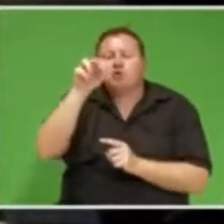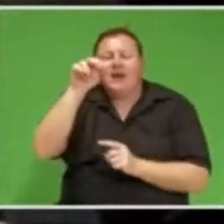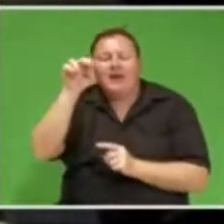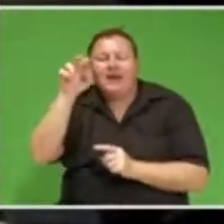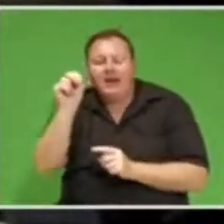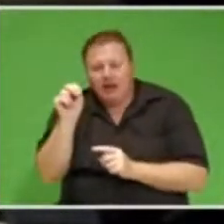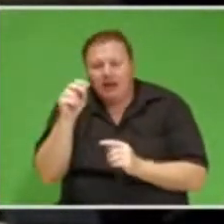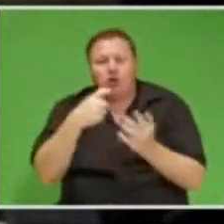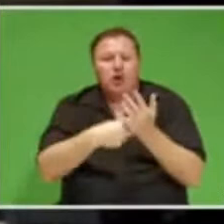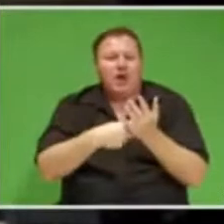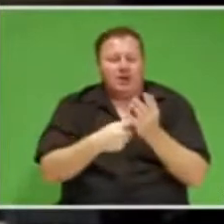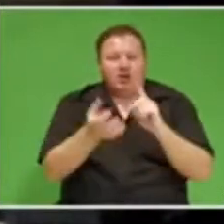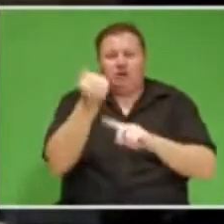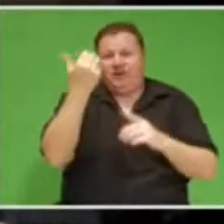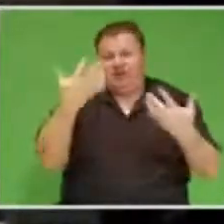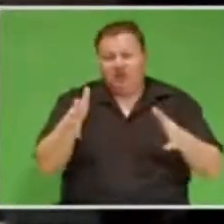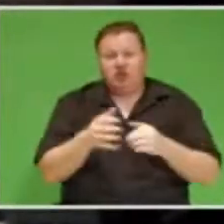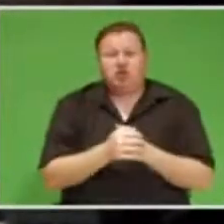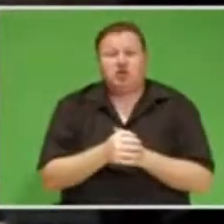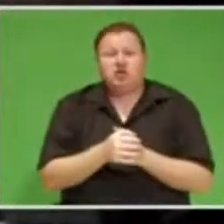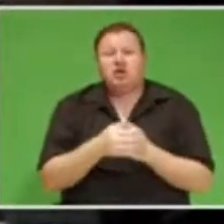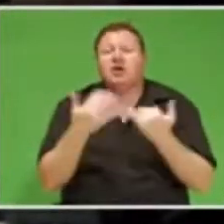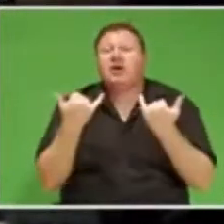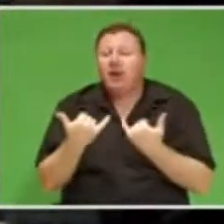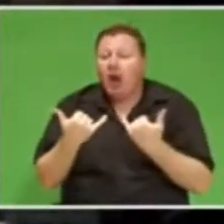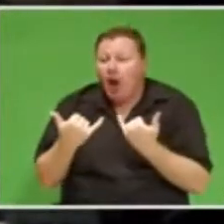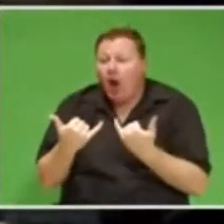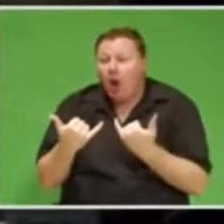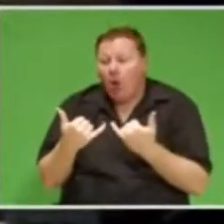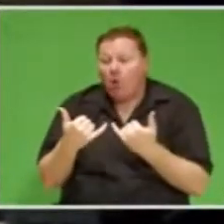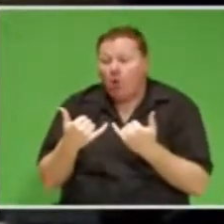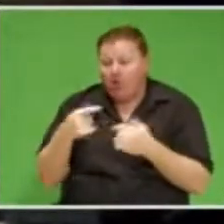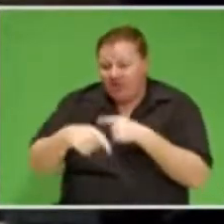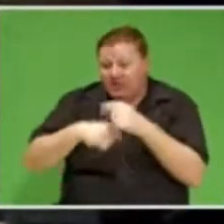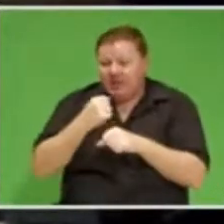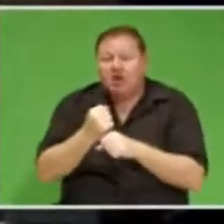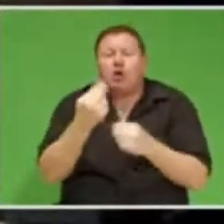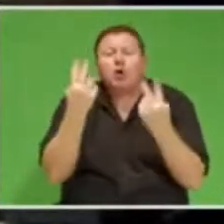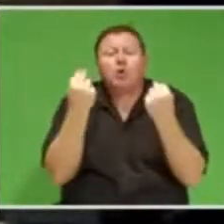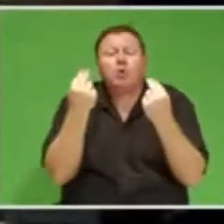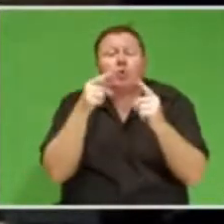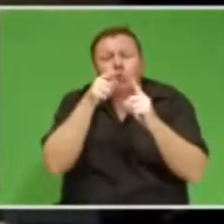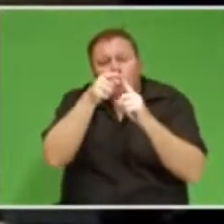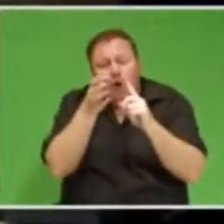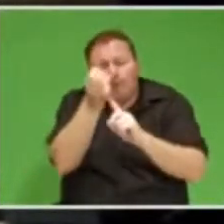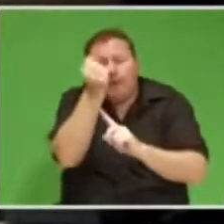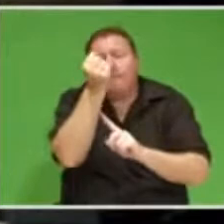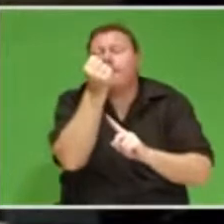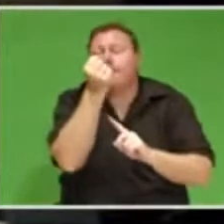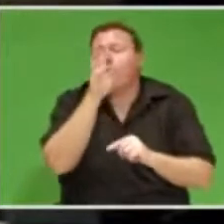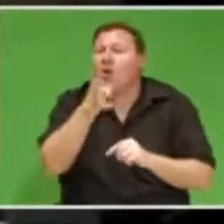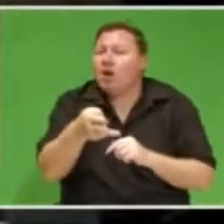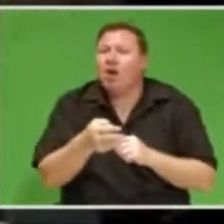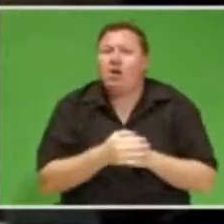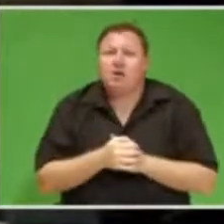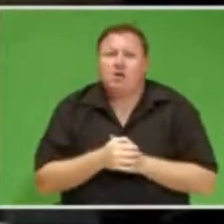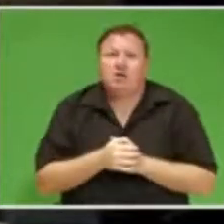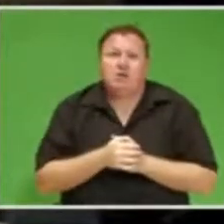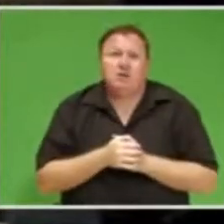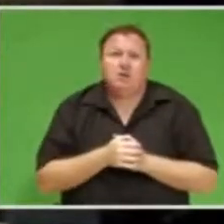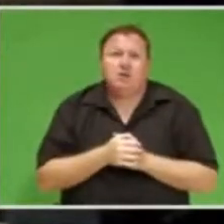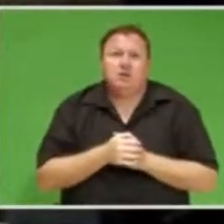set a new target to mobilize, and this is an investment mobilizing opportunity we